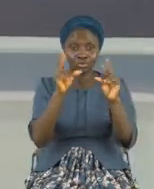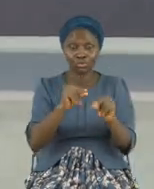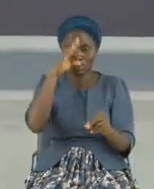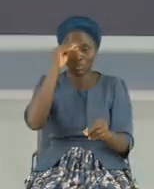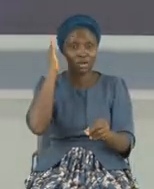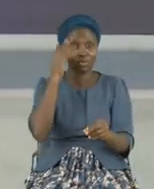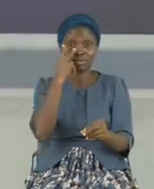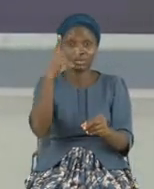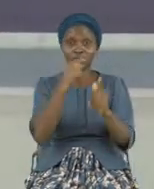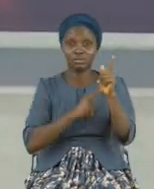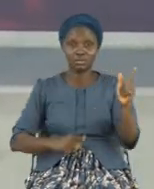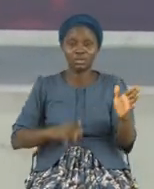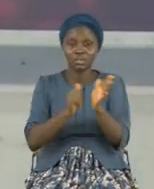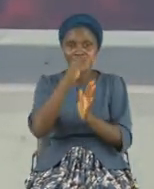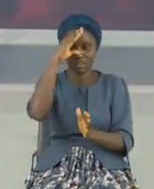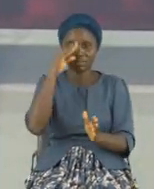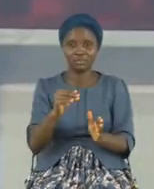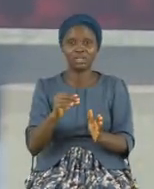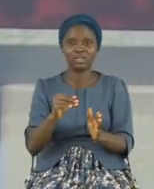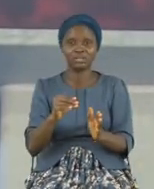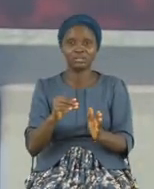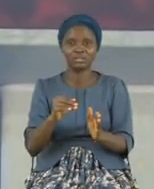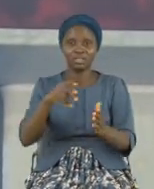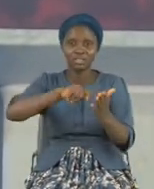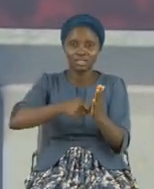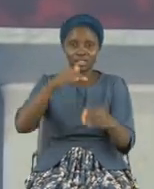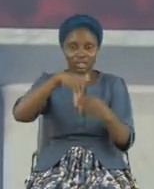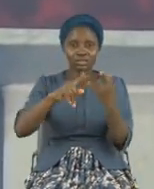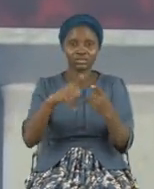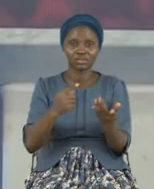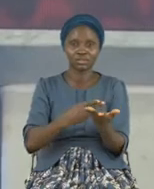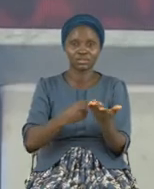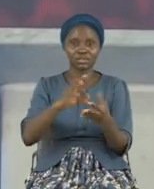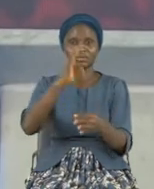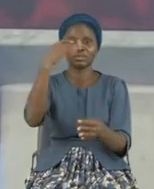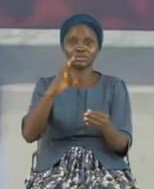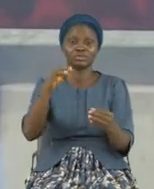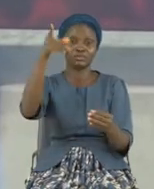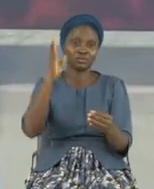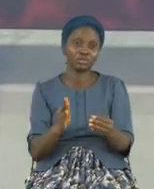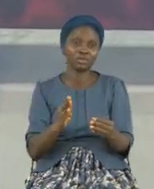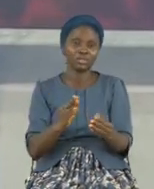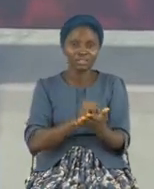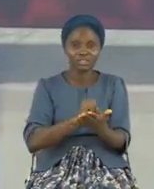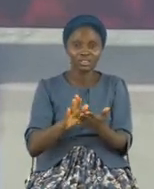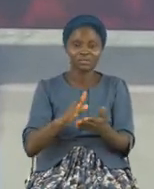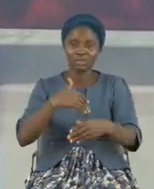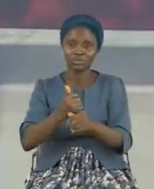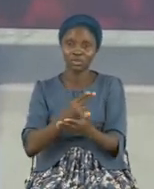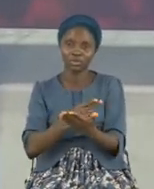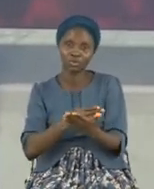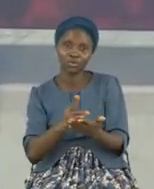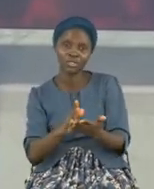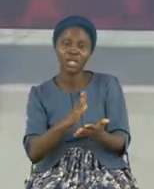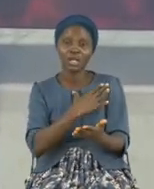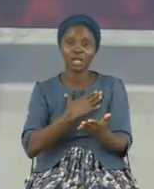of God, was sanctified, made holy, and purified. And he walked with God